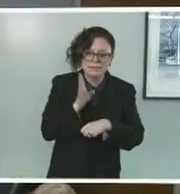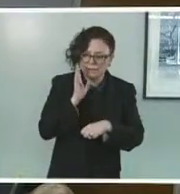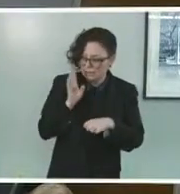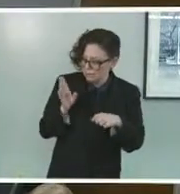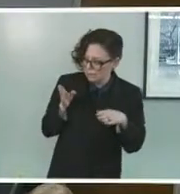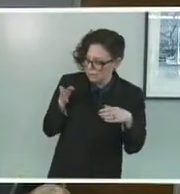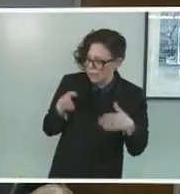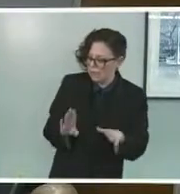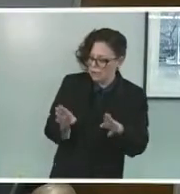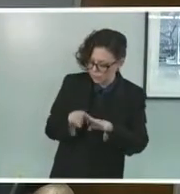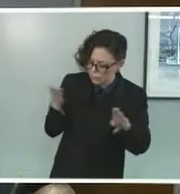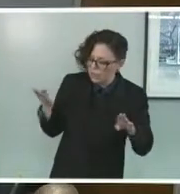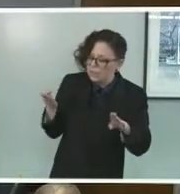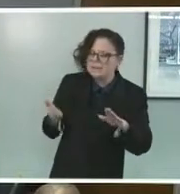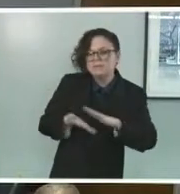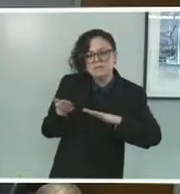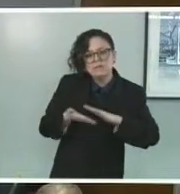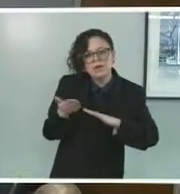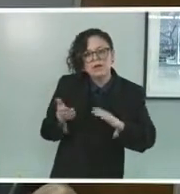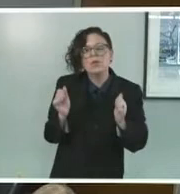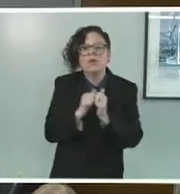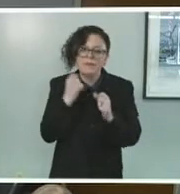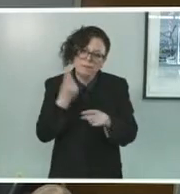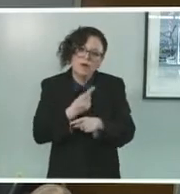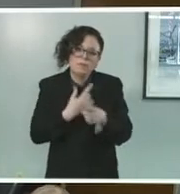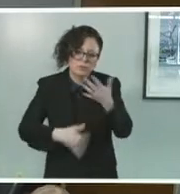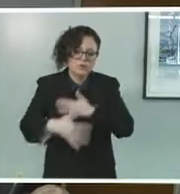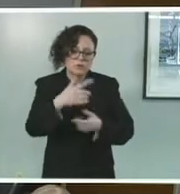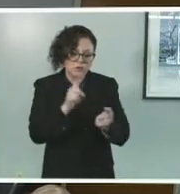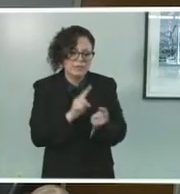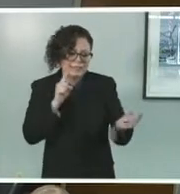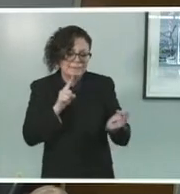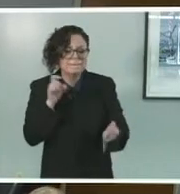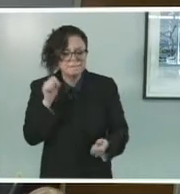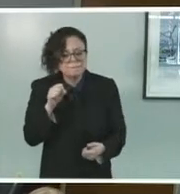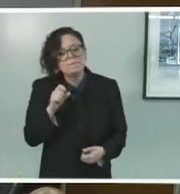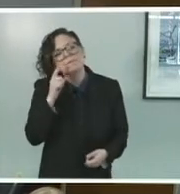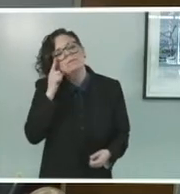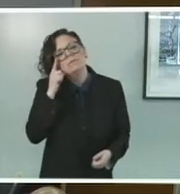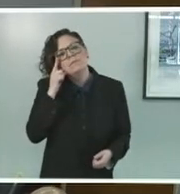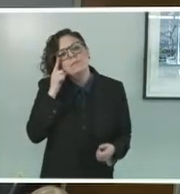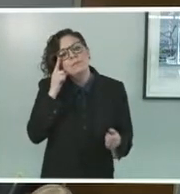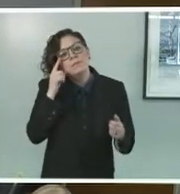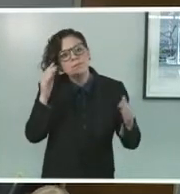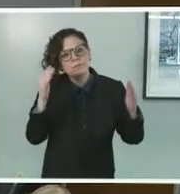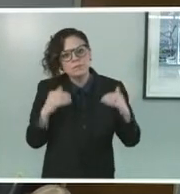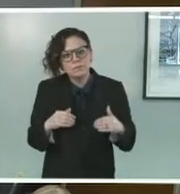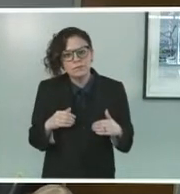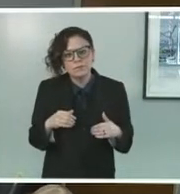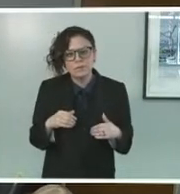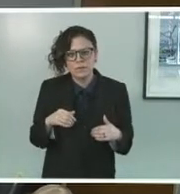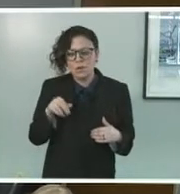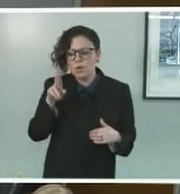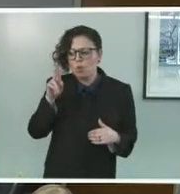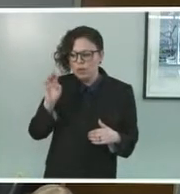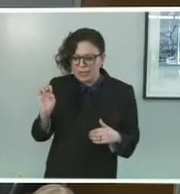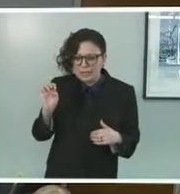open with proper social distancing. We touched on realtors, other real